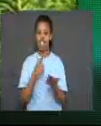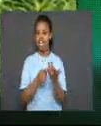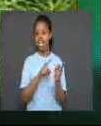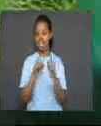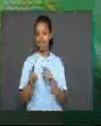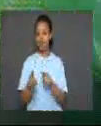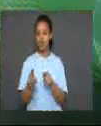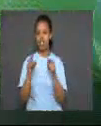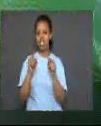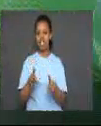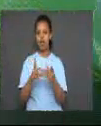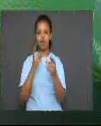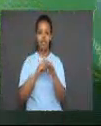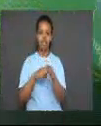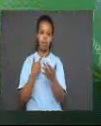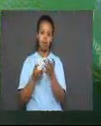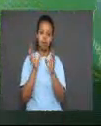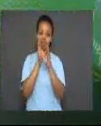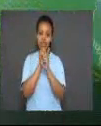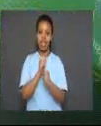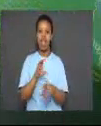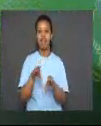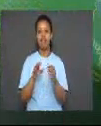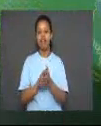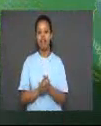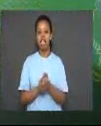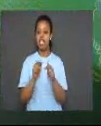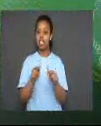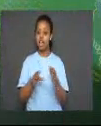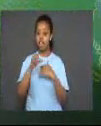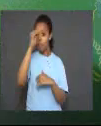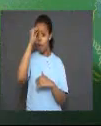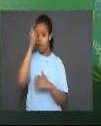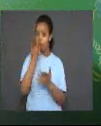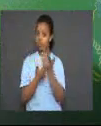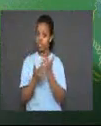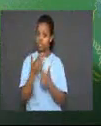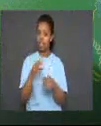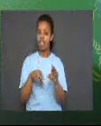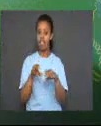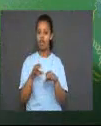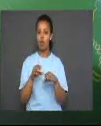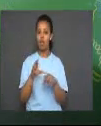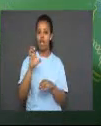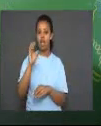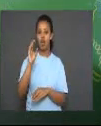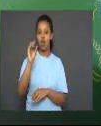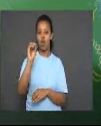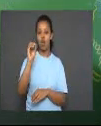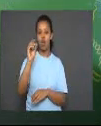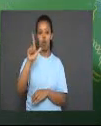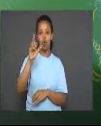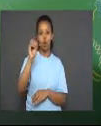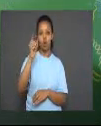job. This brings us to the end of our lesson. Today, we